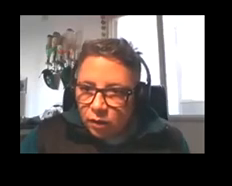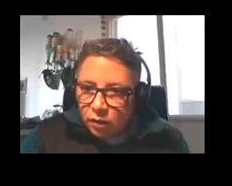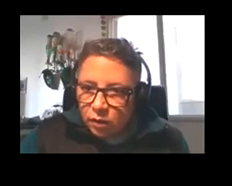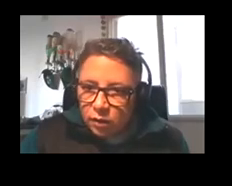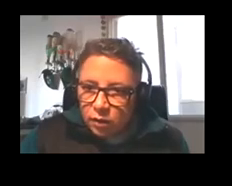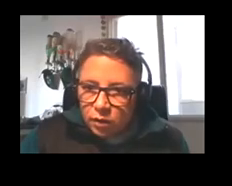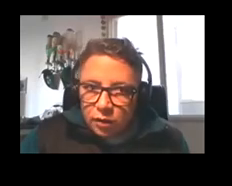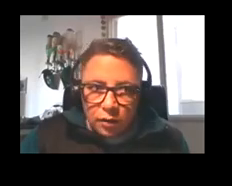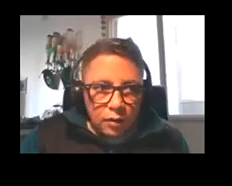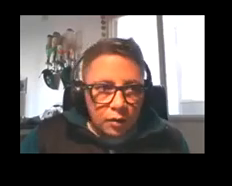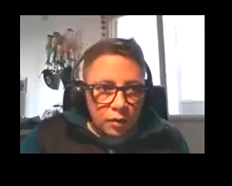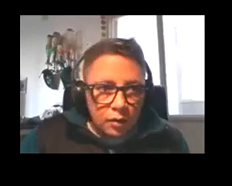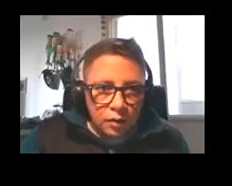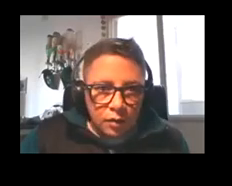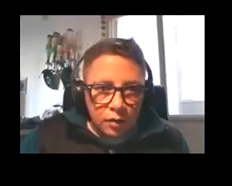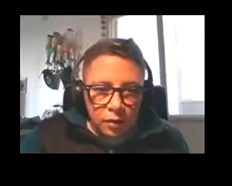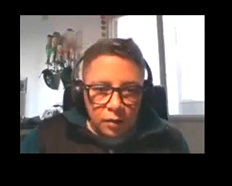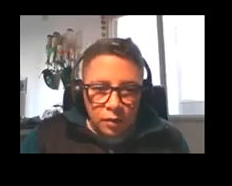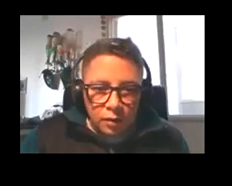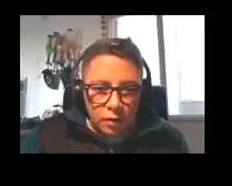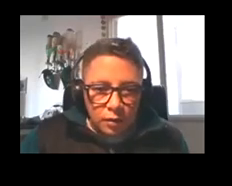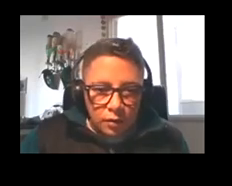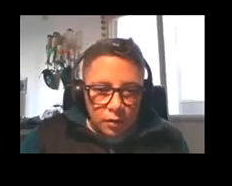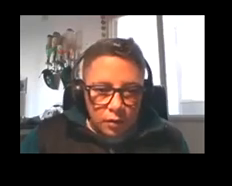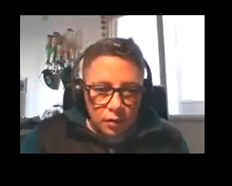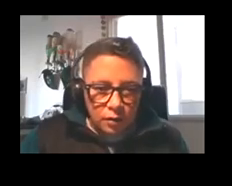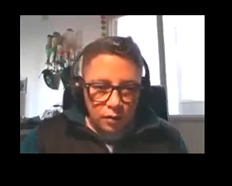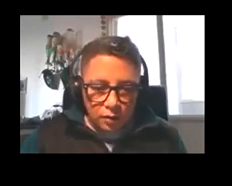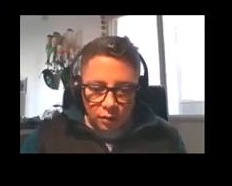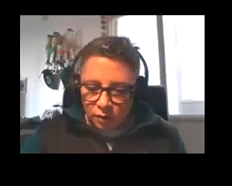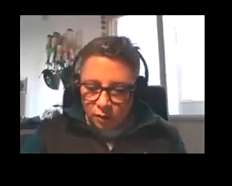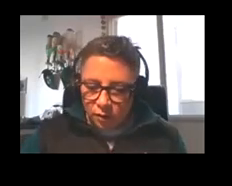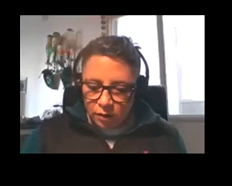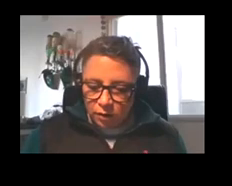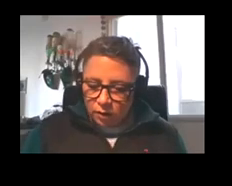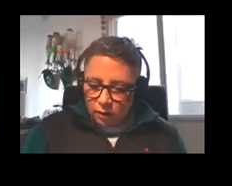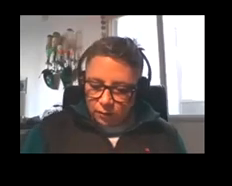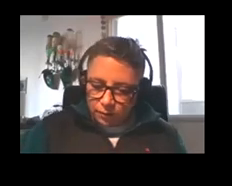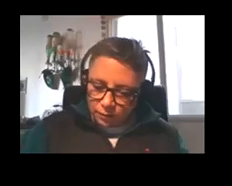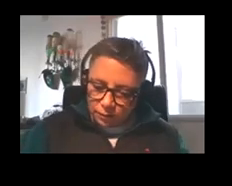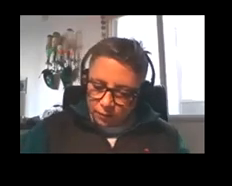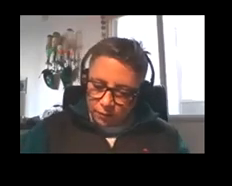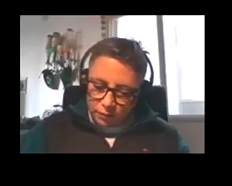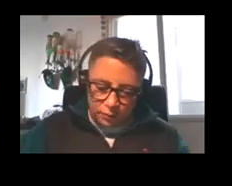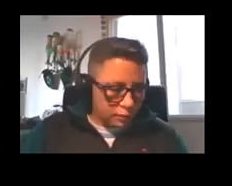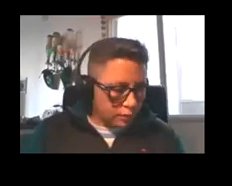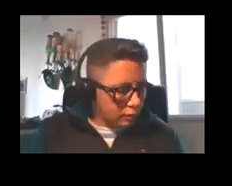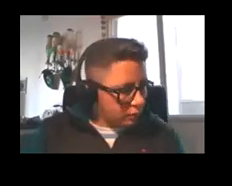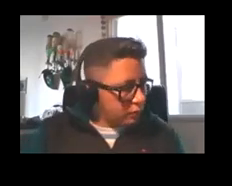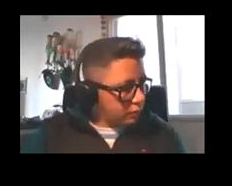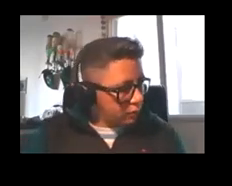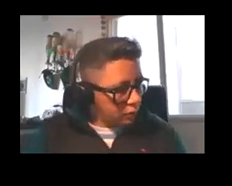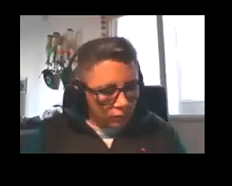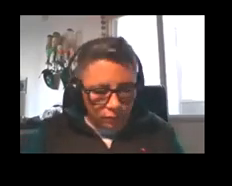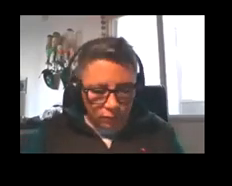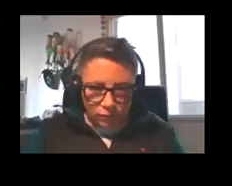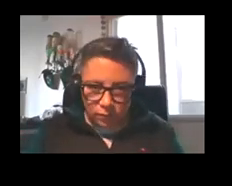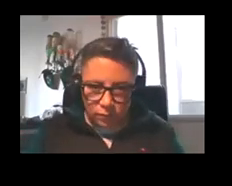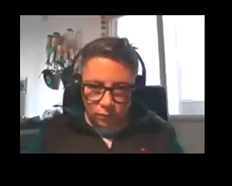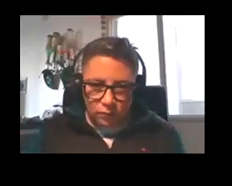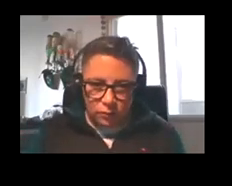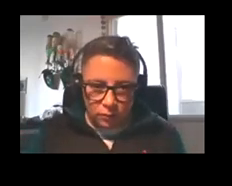pour le panel. Let's begin. Thank you for being here in this second panel.